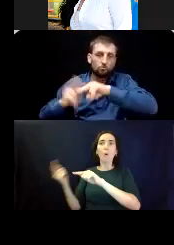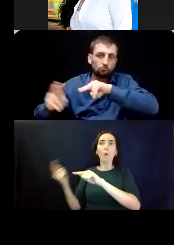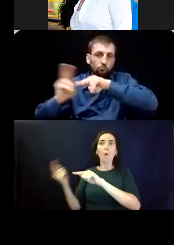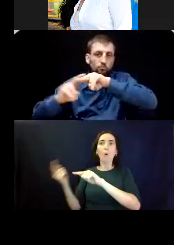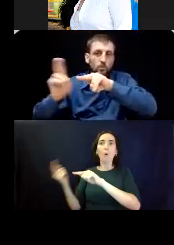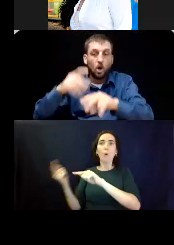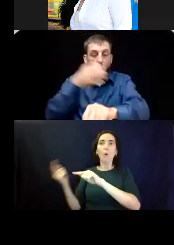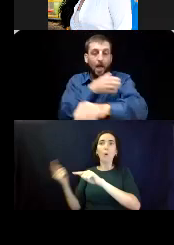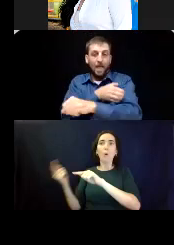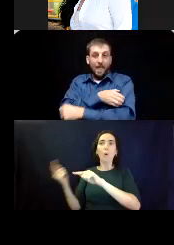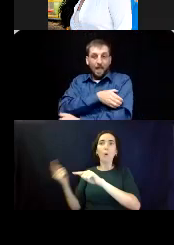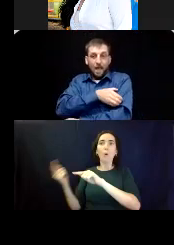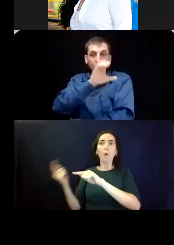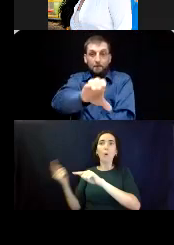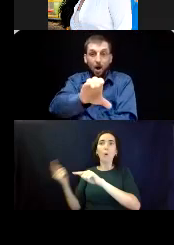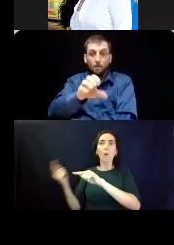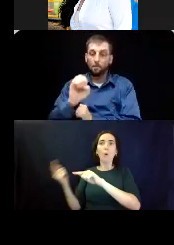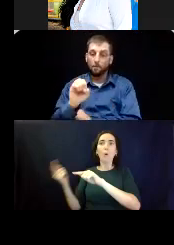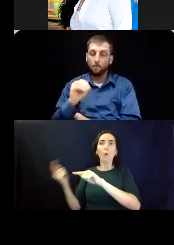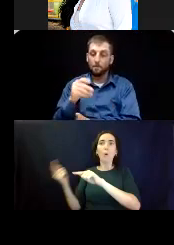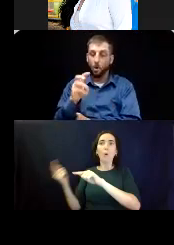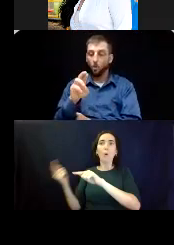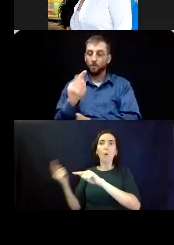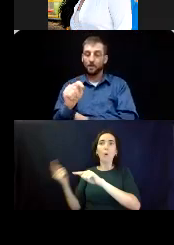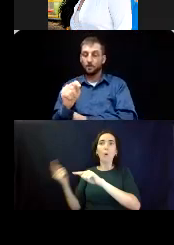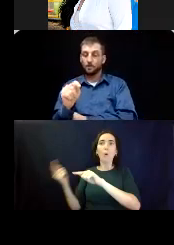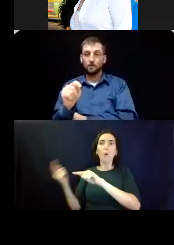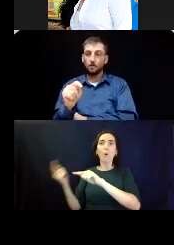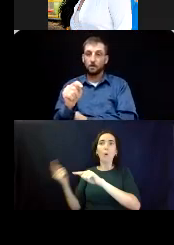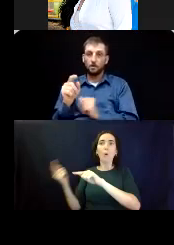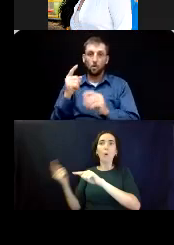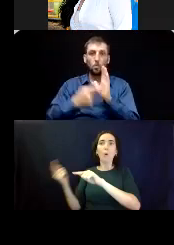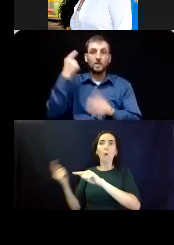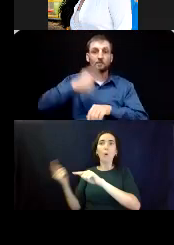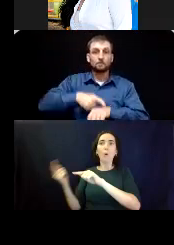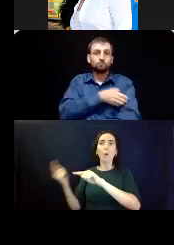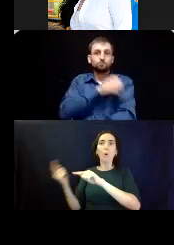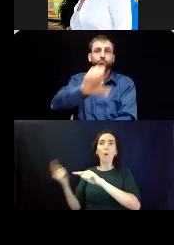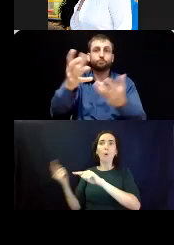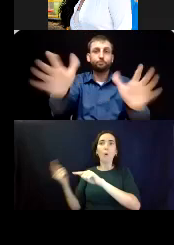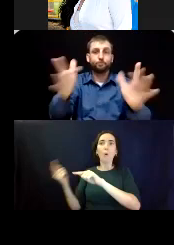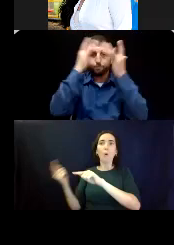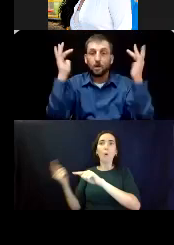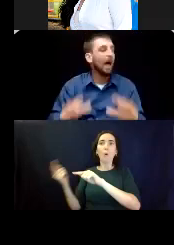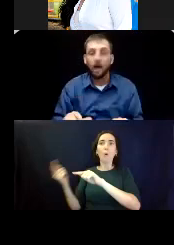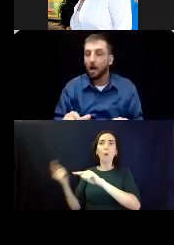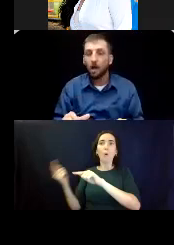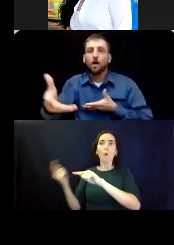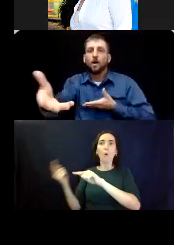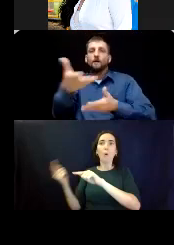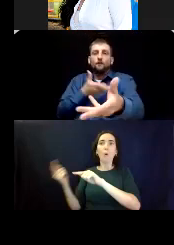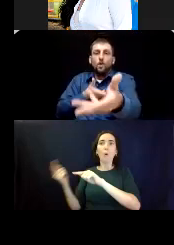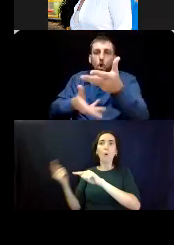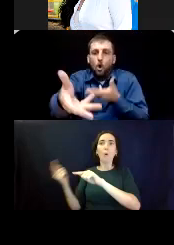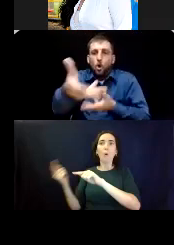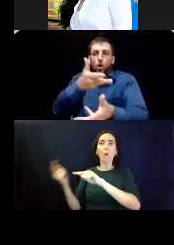empowerment is not a give and take event, but rather a fluid experience, because power itself only exists within the